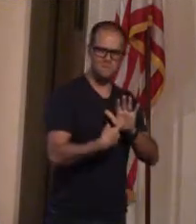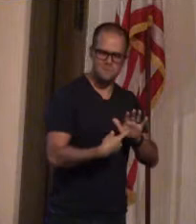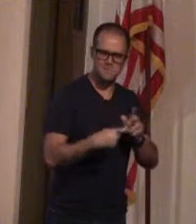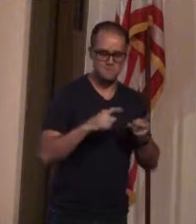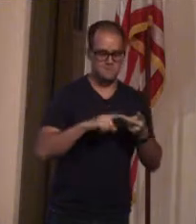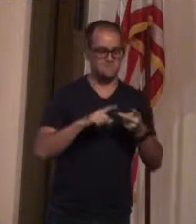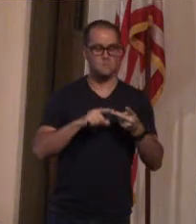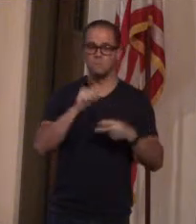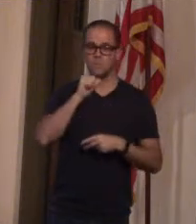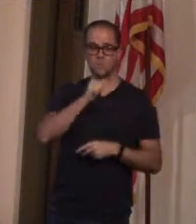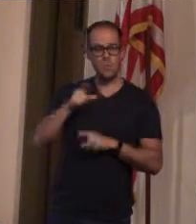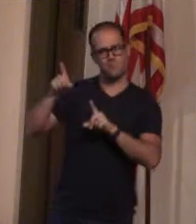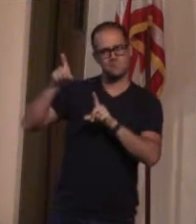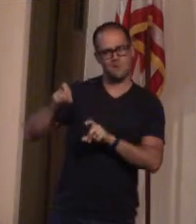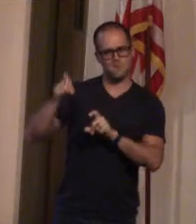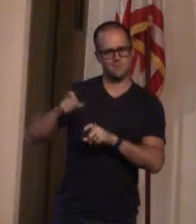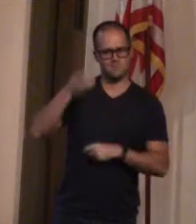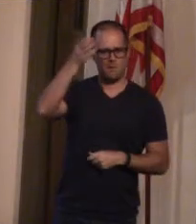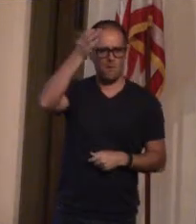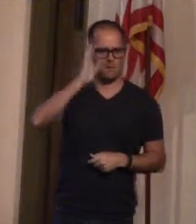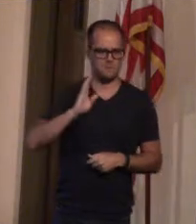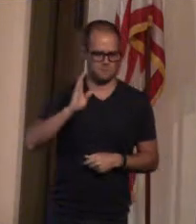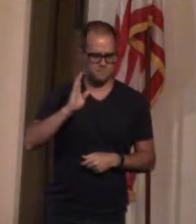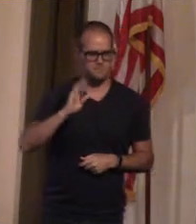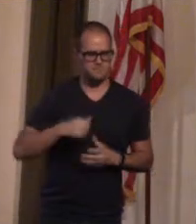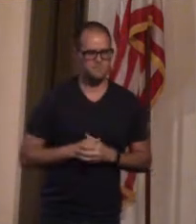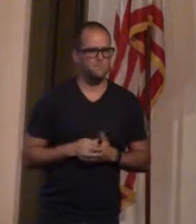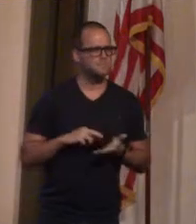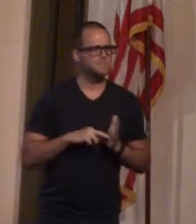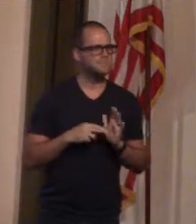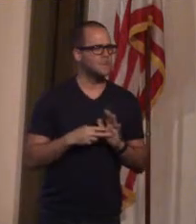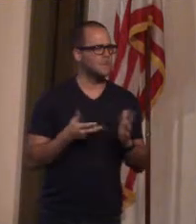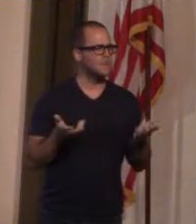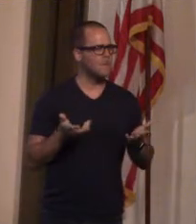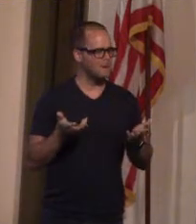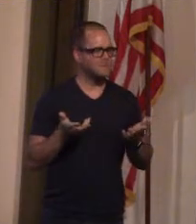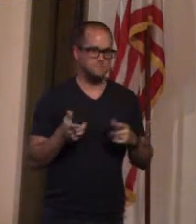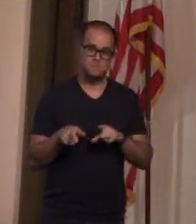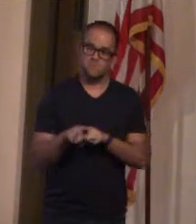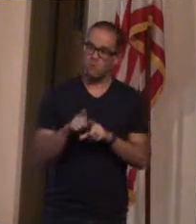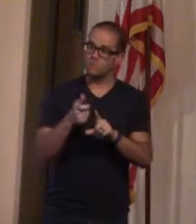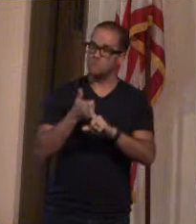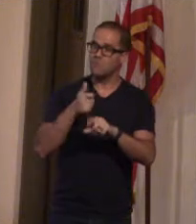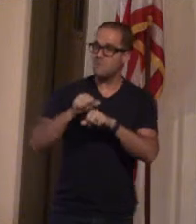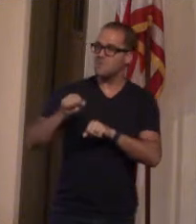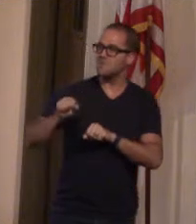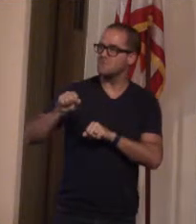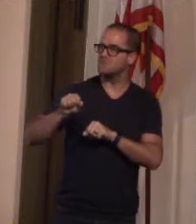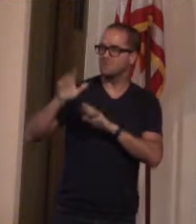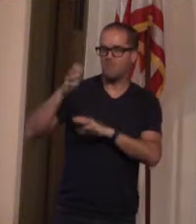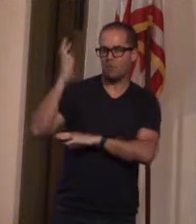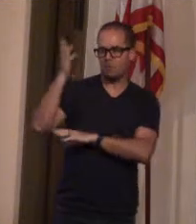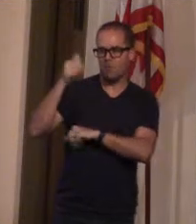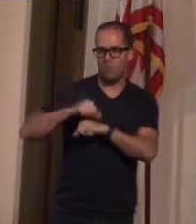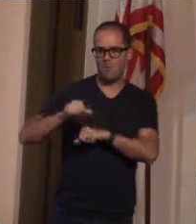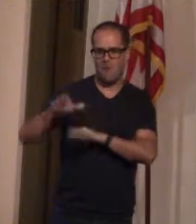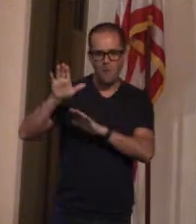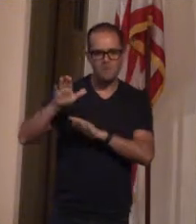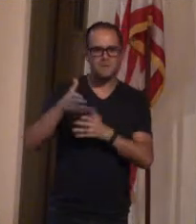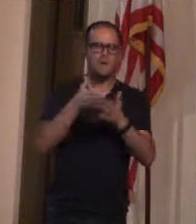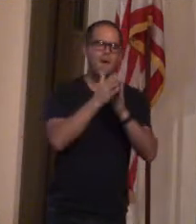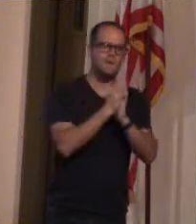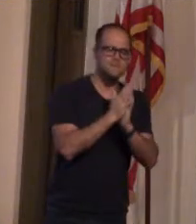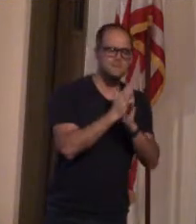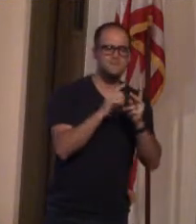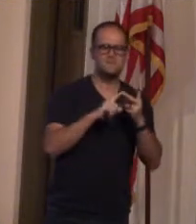pray, meditate, get still, learn who you are and why you are here to express. Number two, do not put